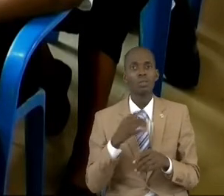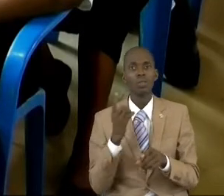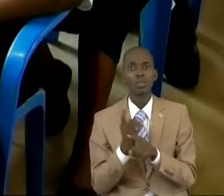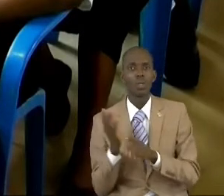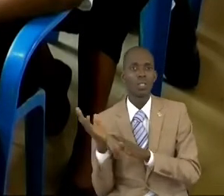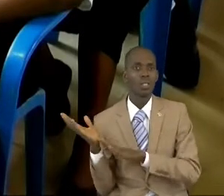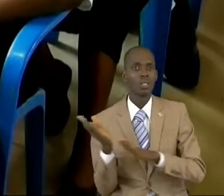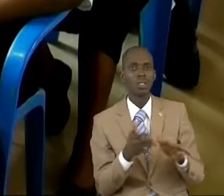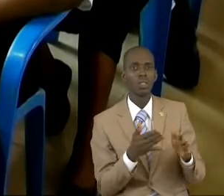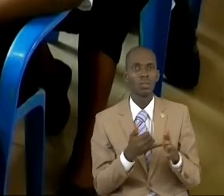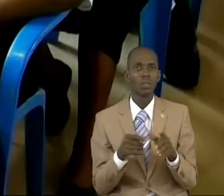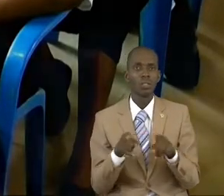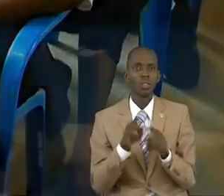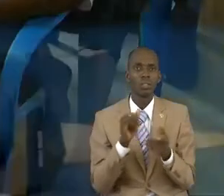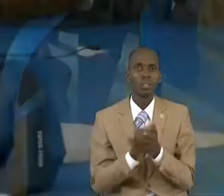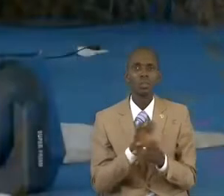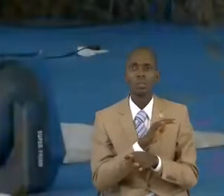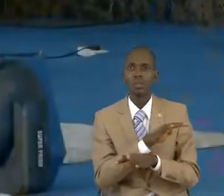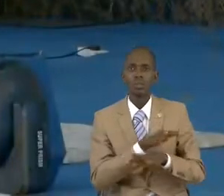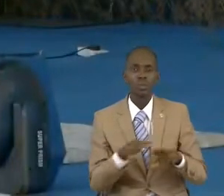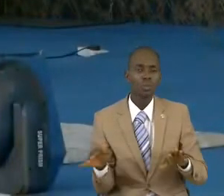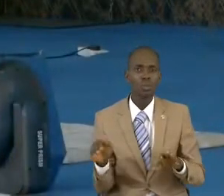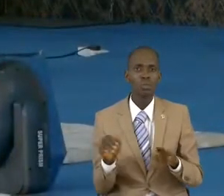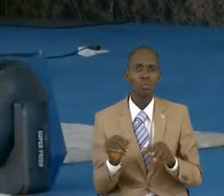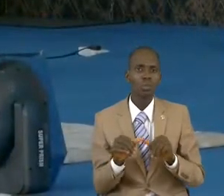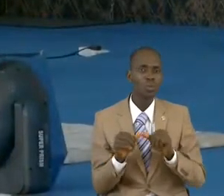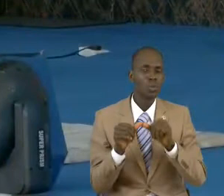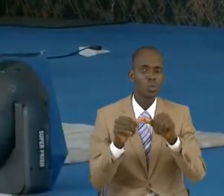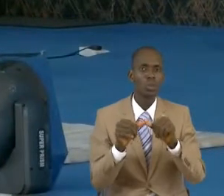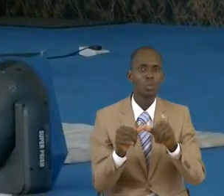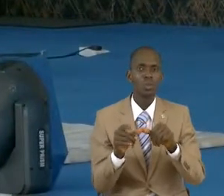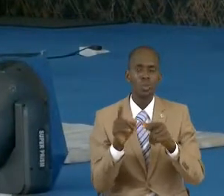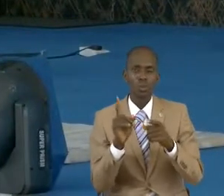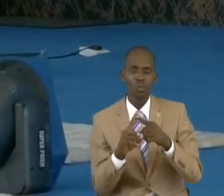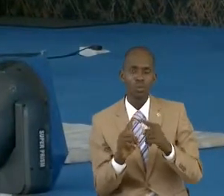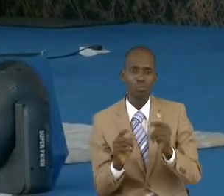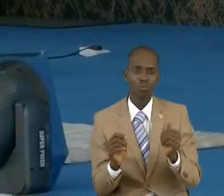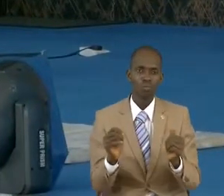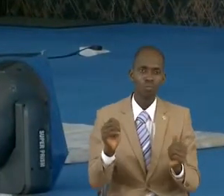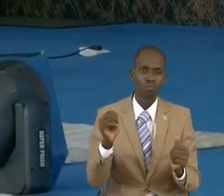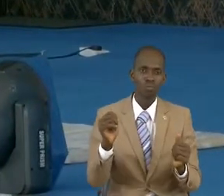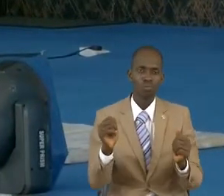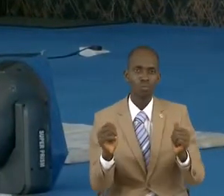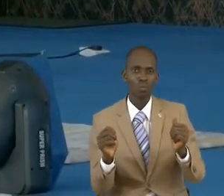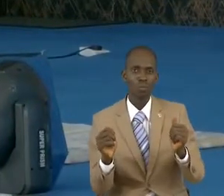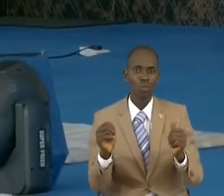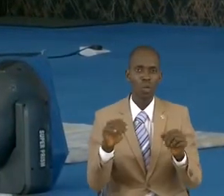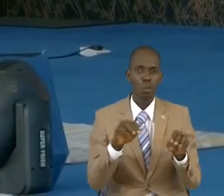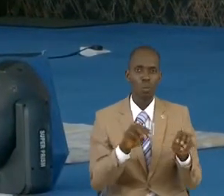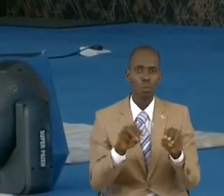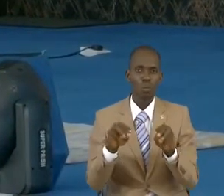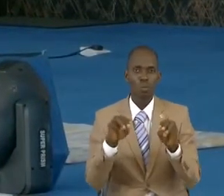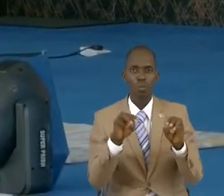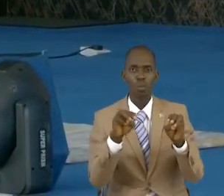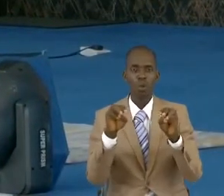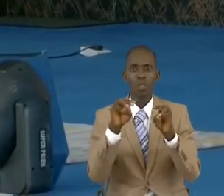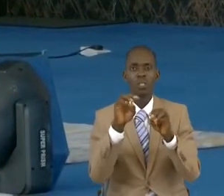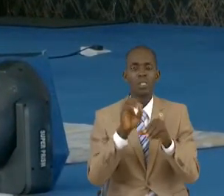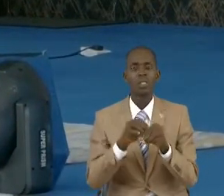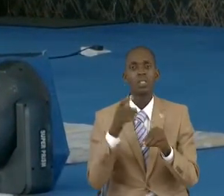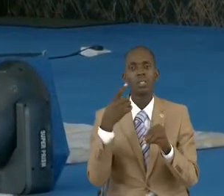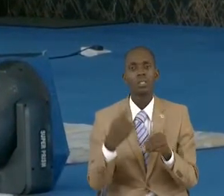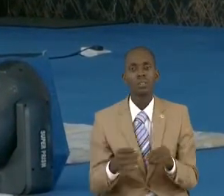don't keep on changing it, moving it in the direction